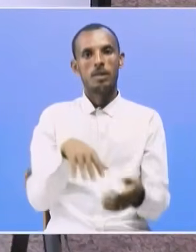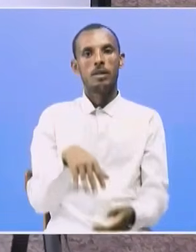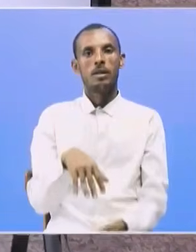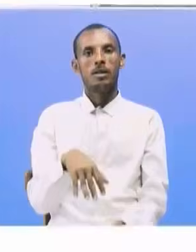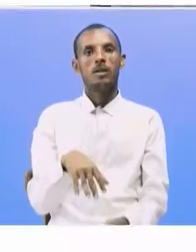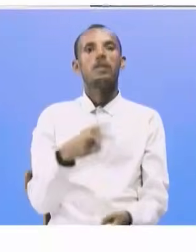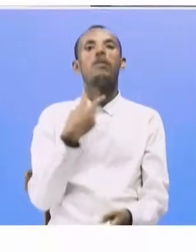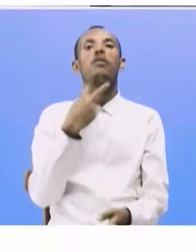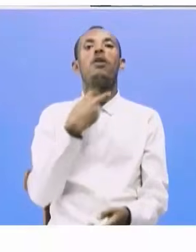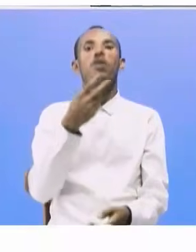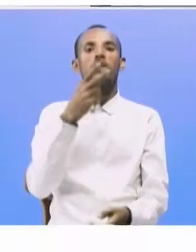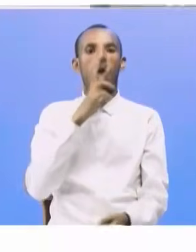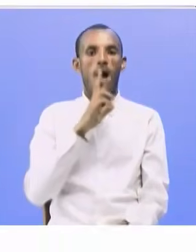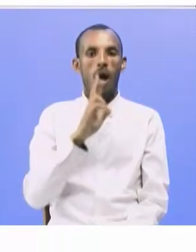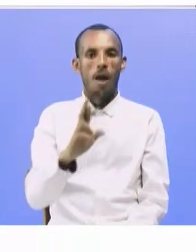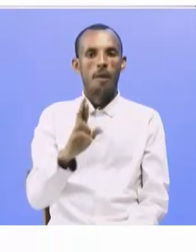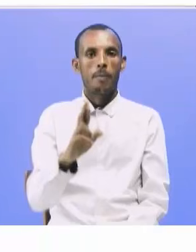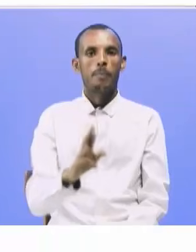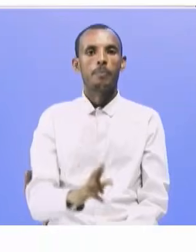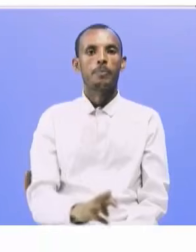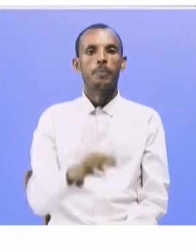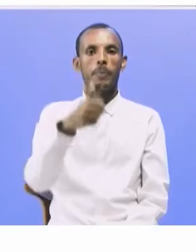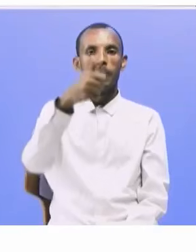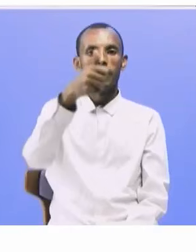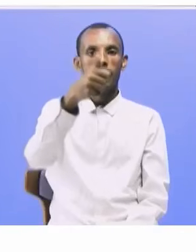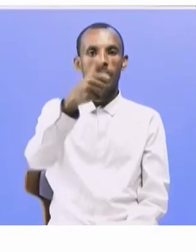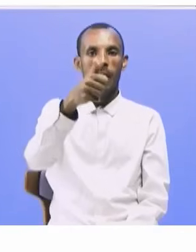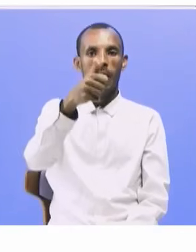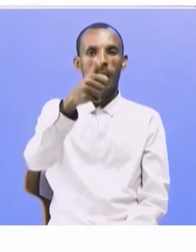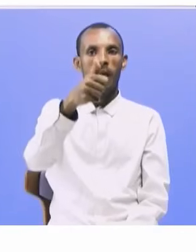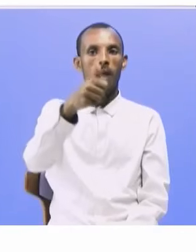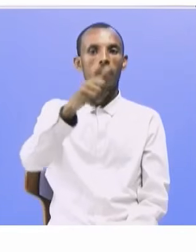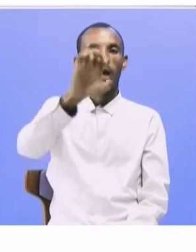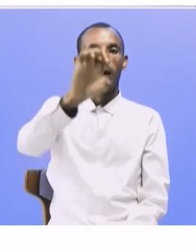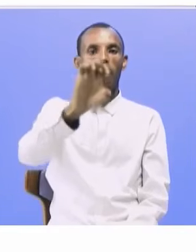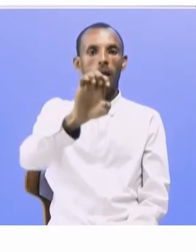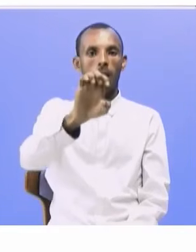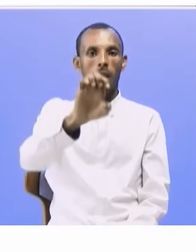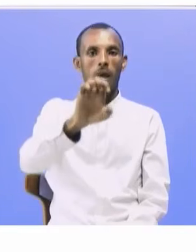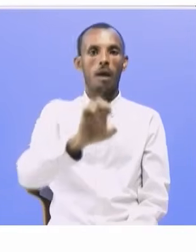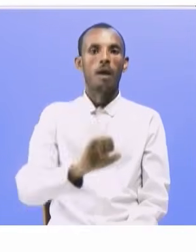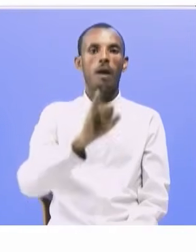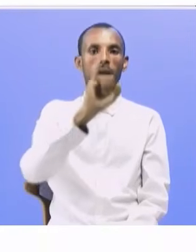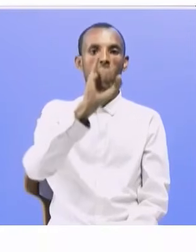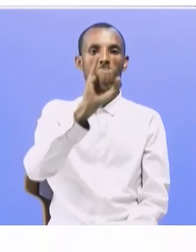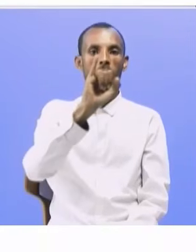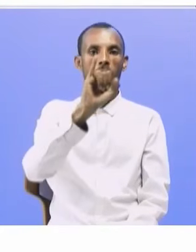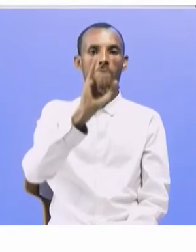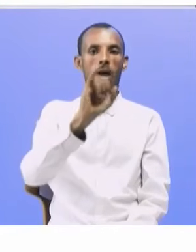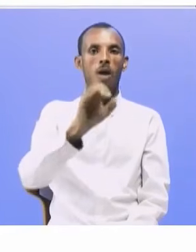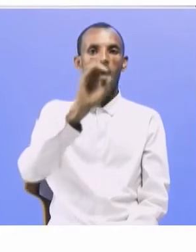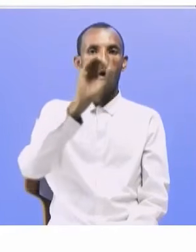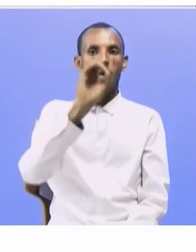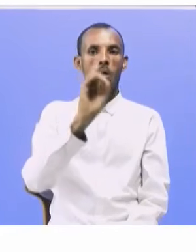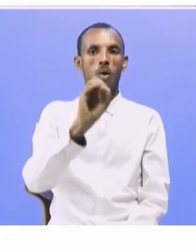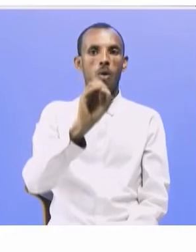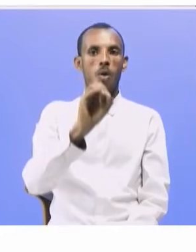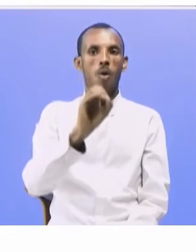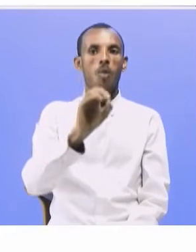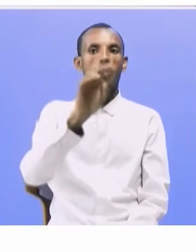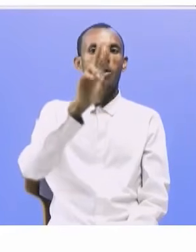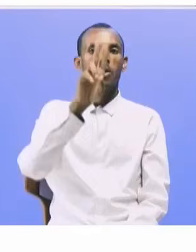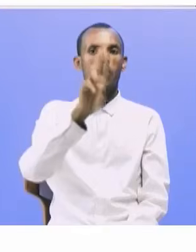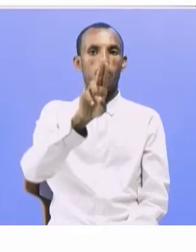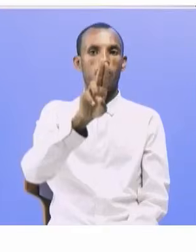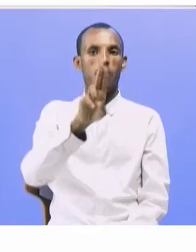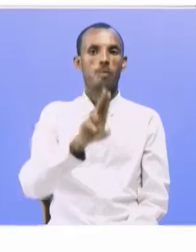the vowels are A, E, I, O,